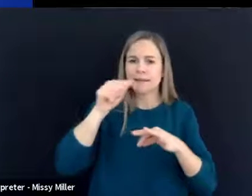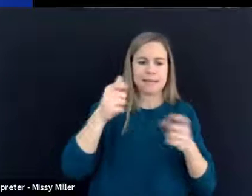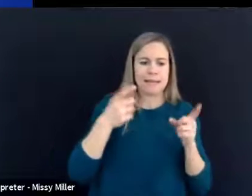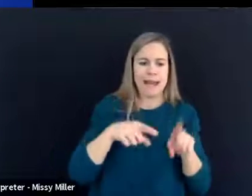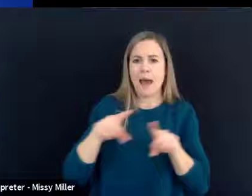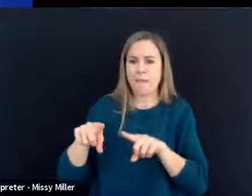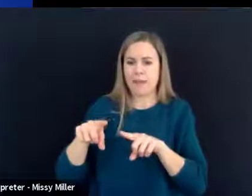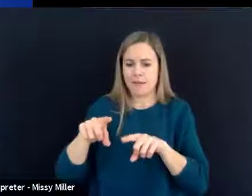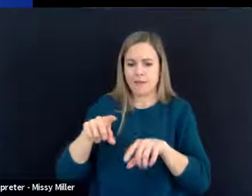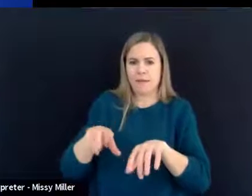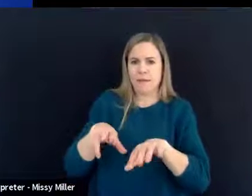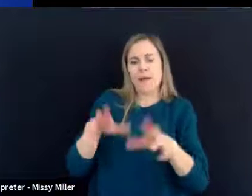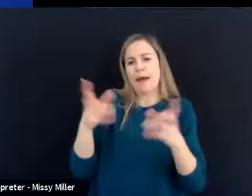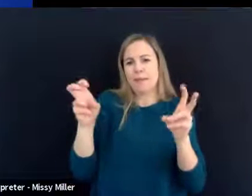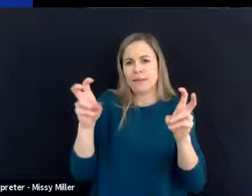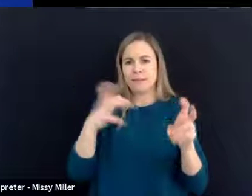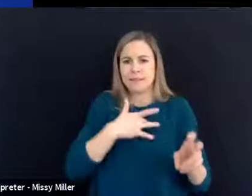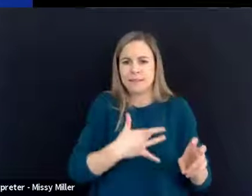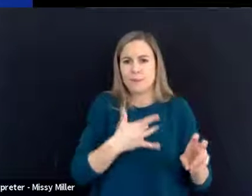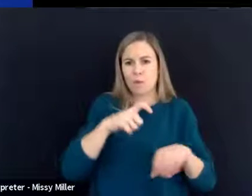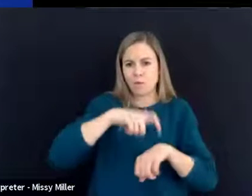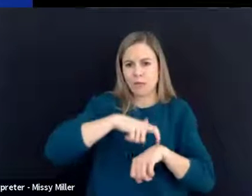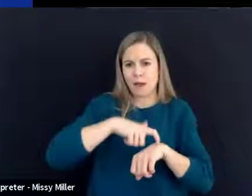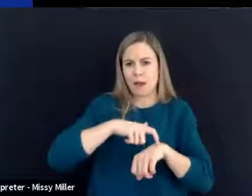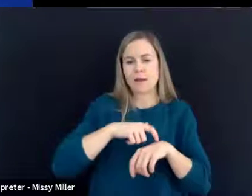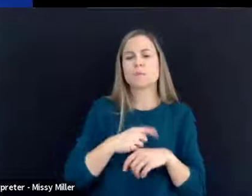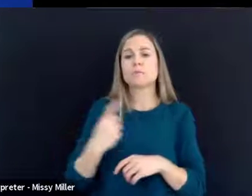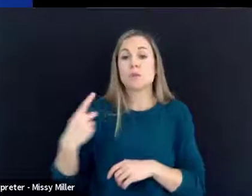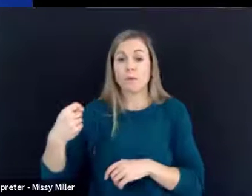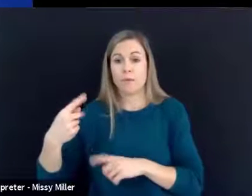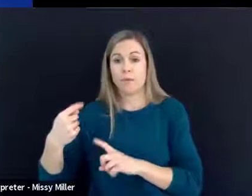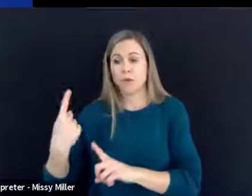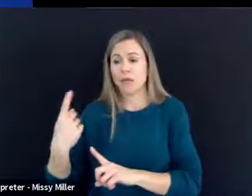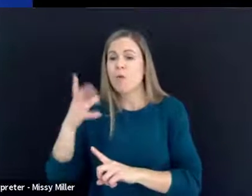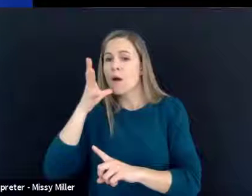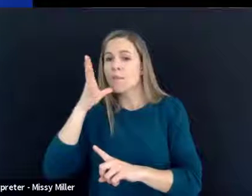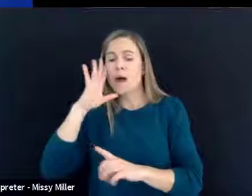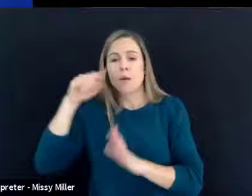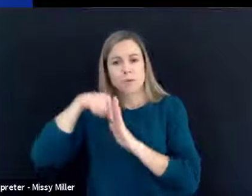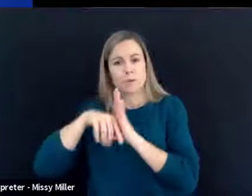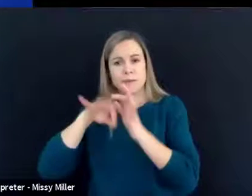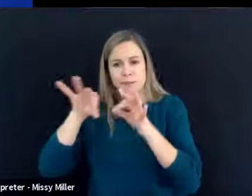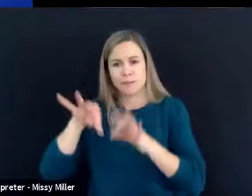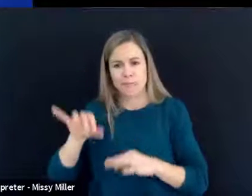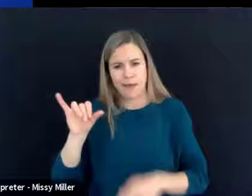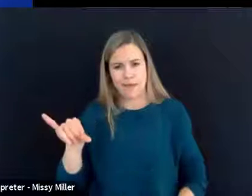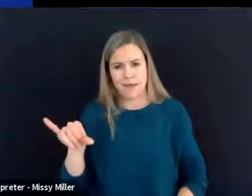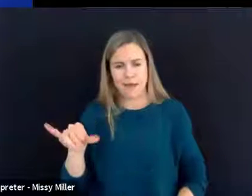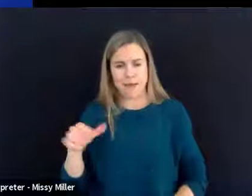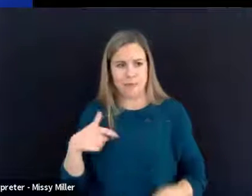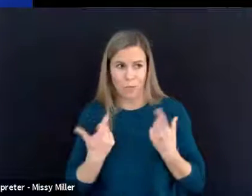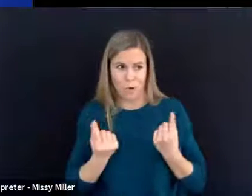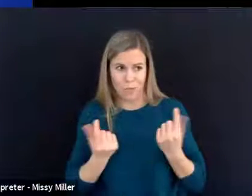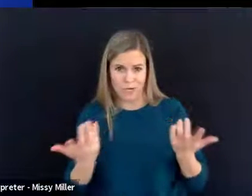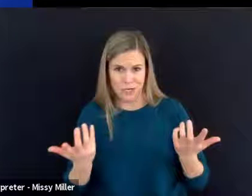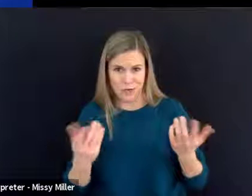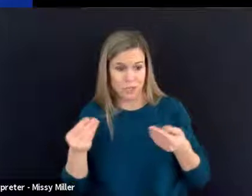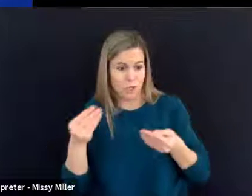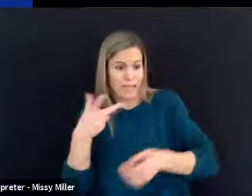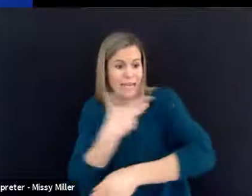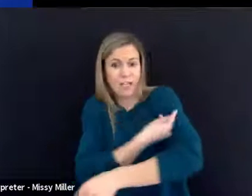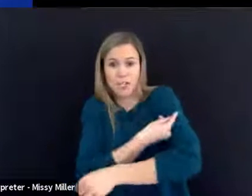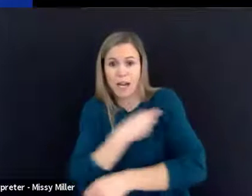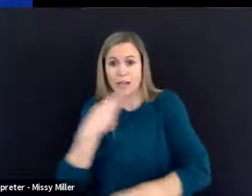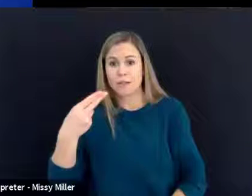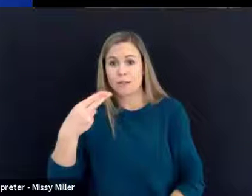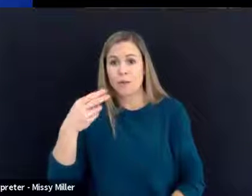And I know at least one of the moms is going to talk with you about that, okay, so what do we do? Do we want to go with hormone injections?